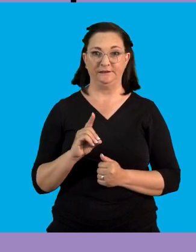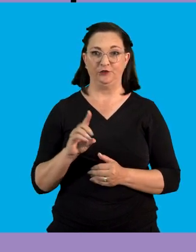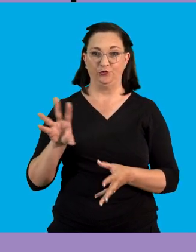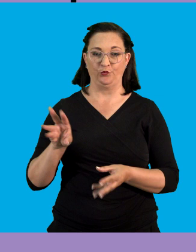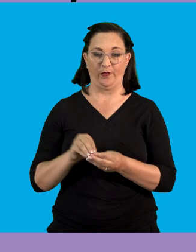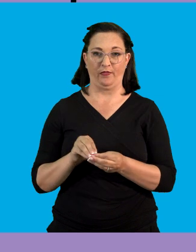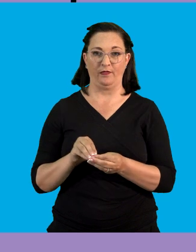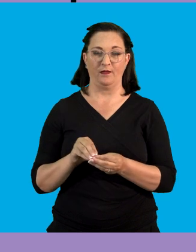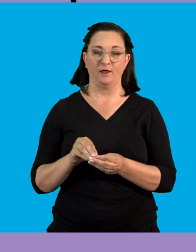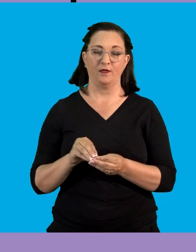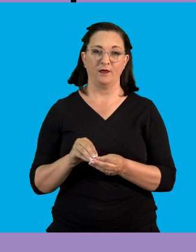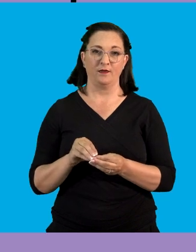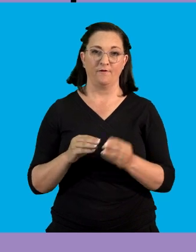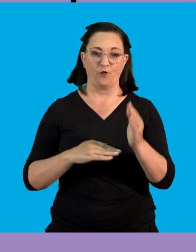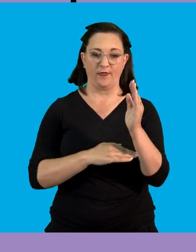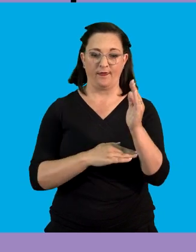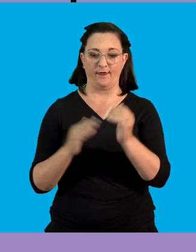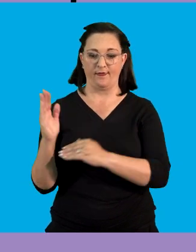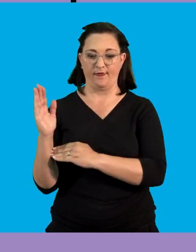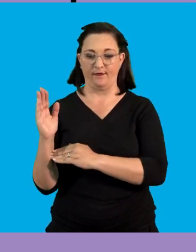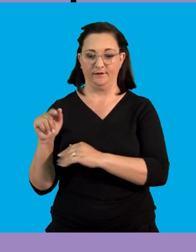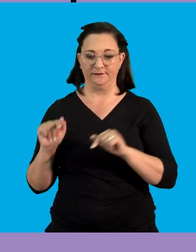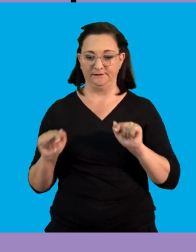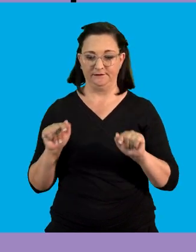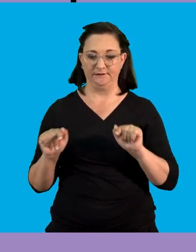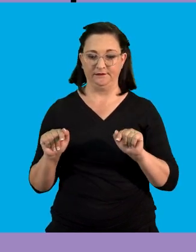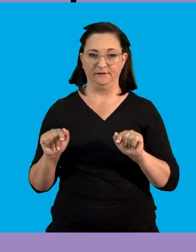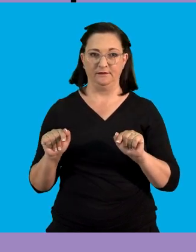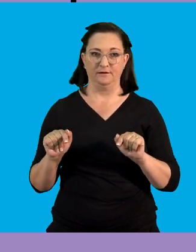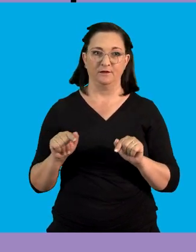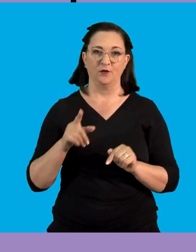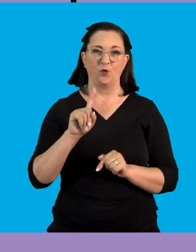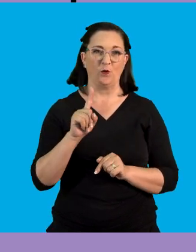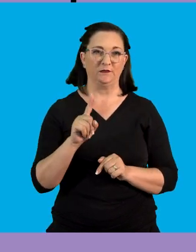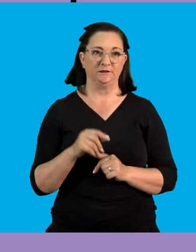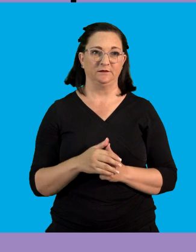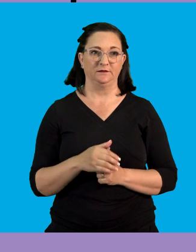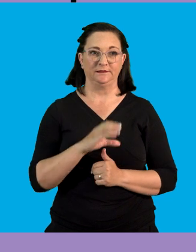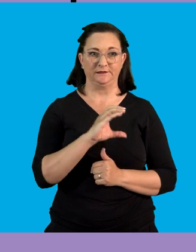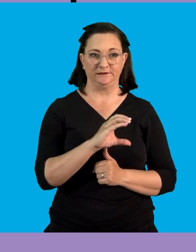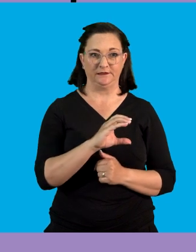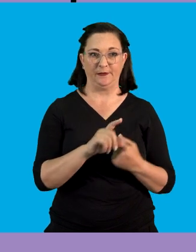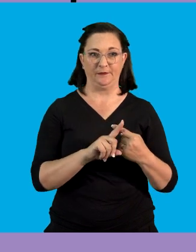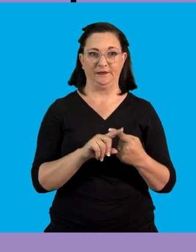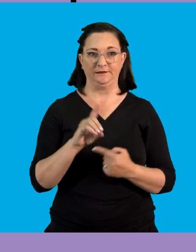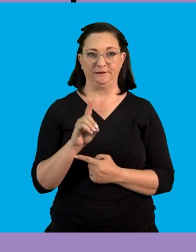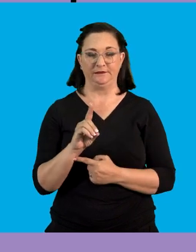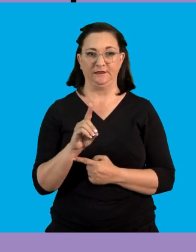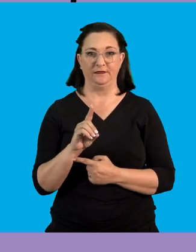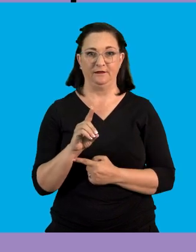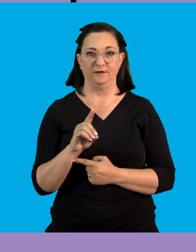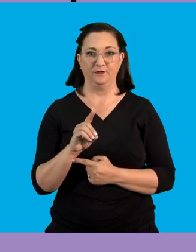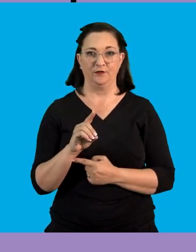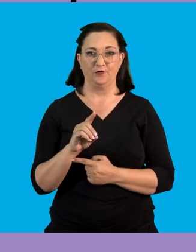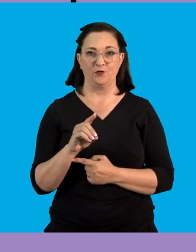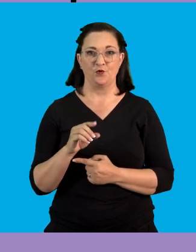D? So angle C plus angle D would be